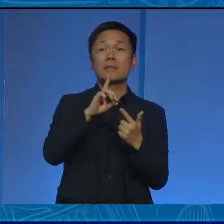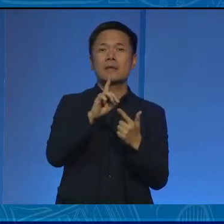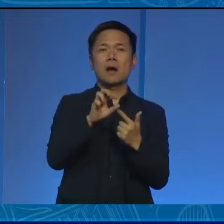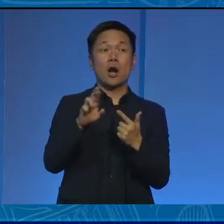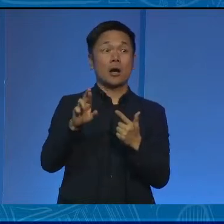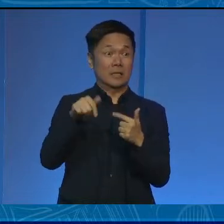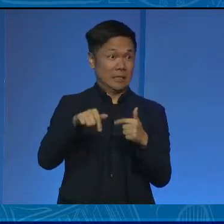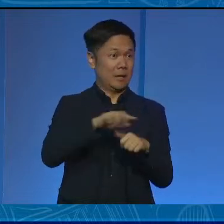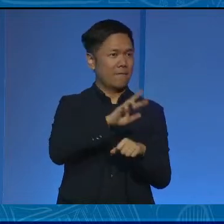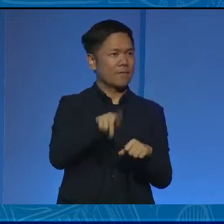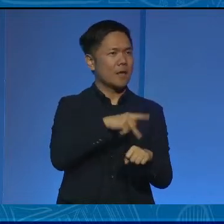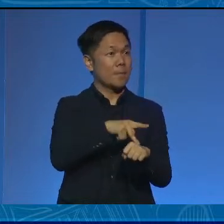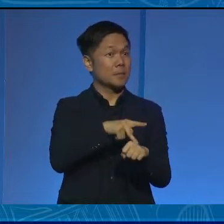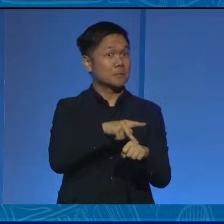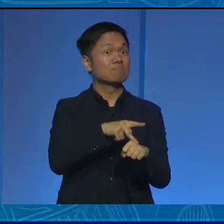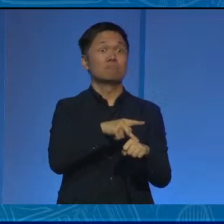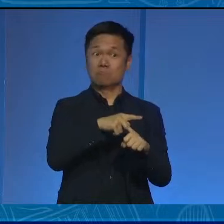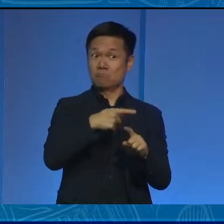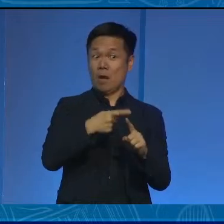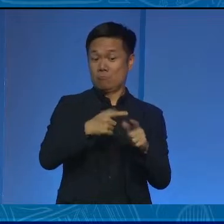in the Philippines, but worldwide.